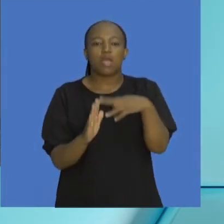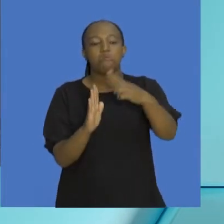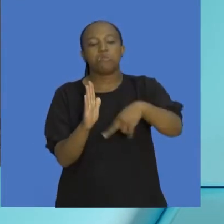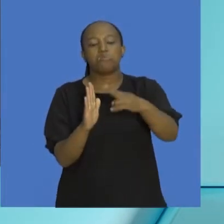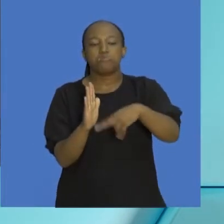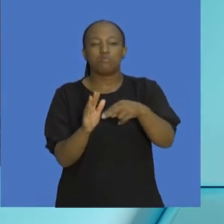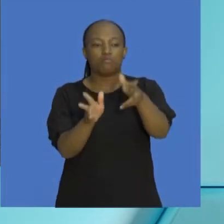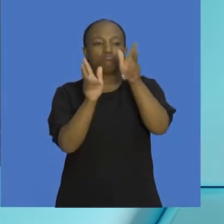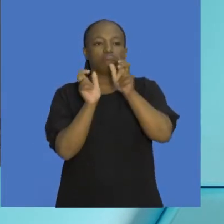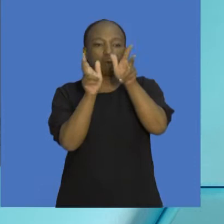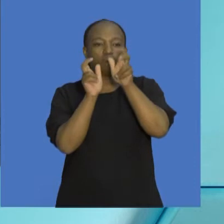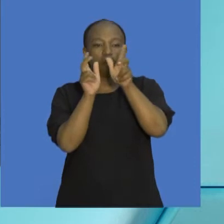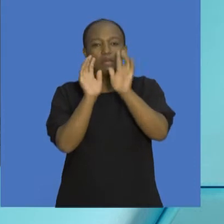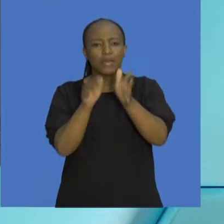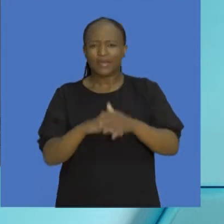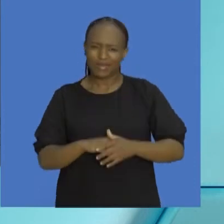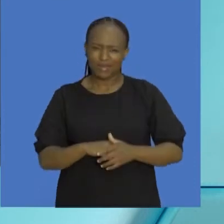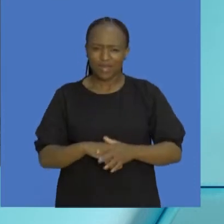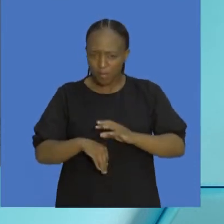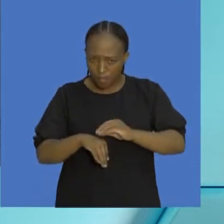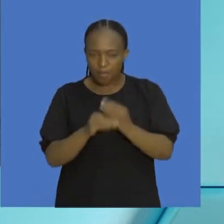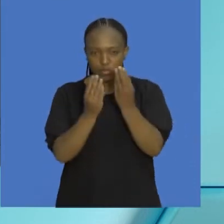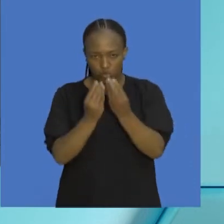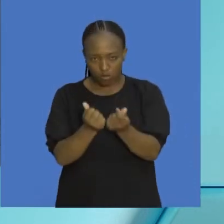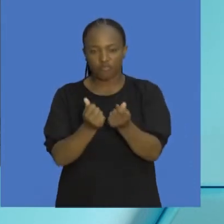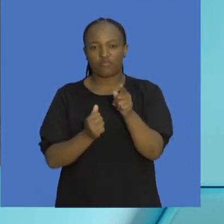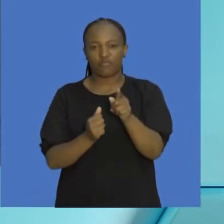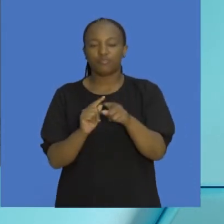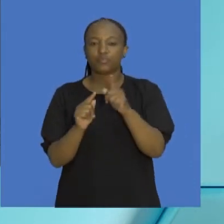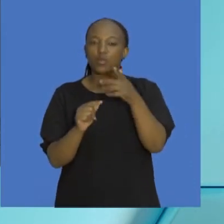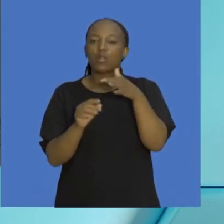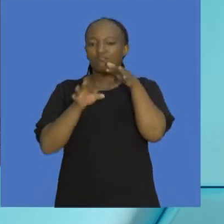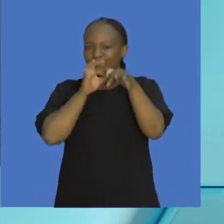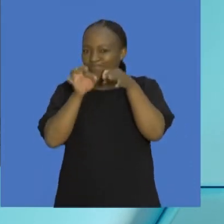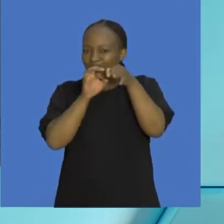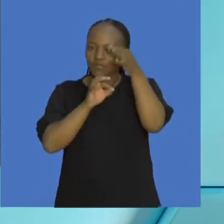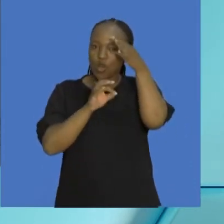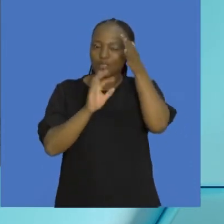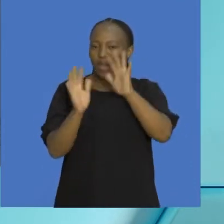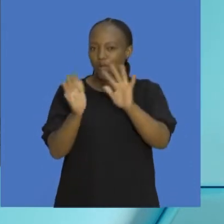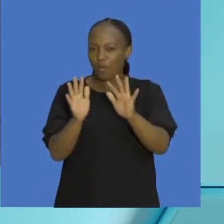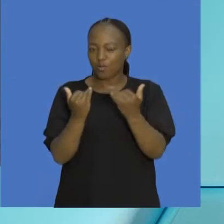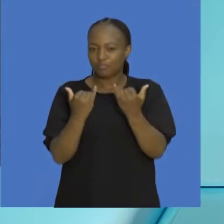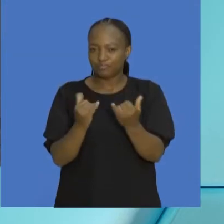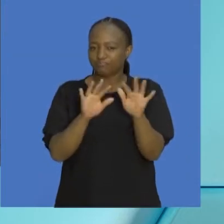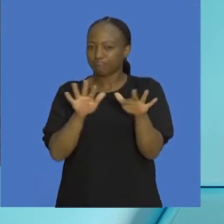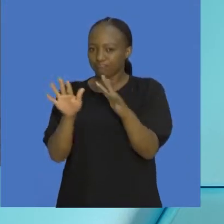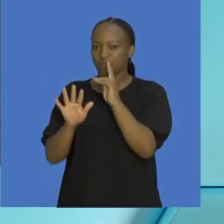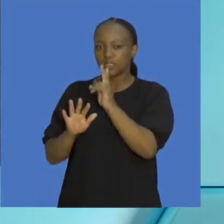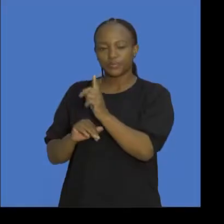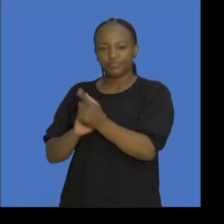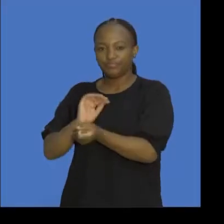okay, we do problems. Okay, but I'll be going through some of the concept with you today. Okay, so let's look at what we have for